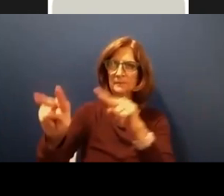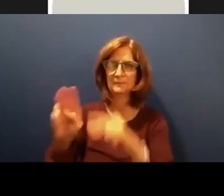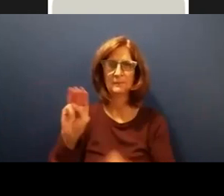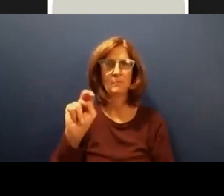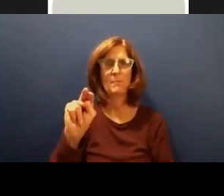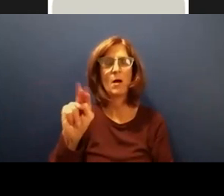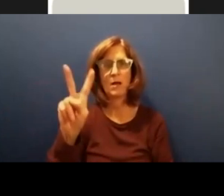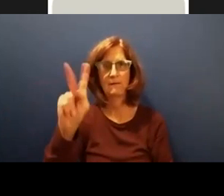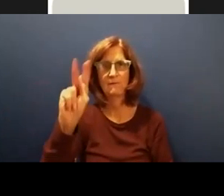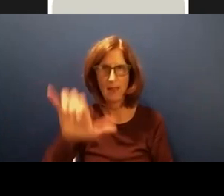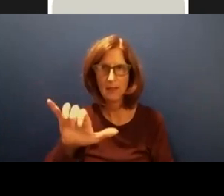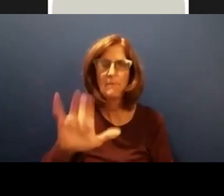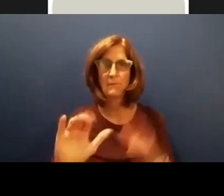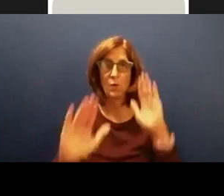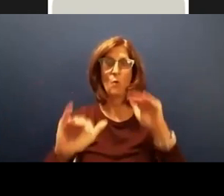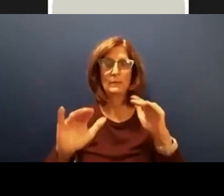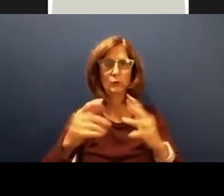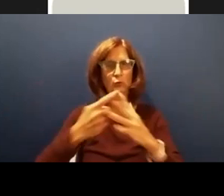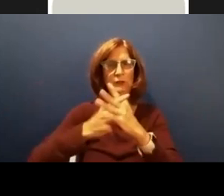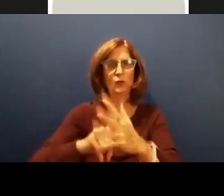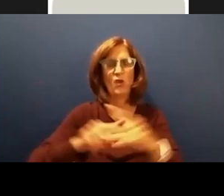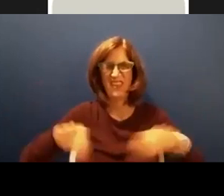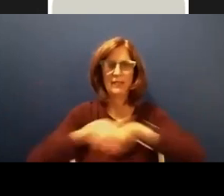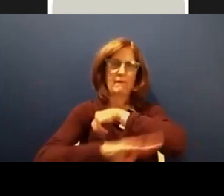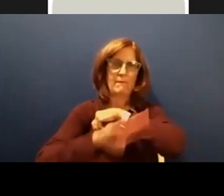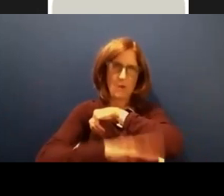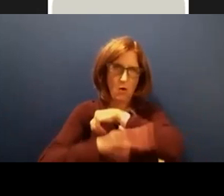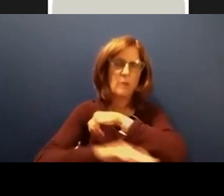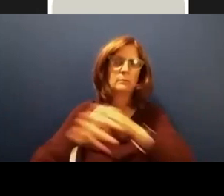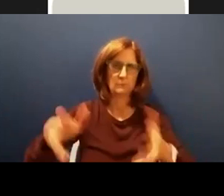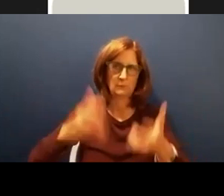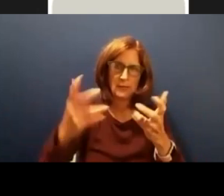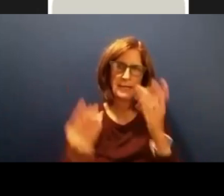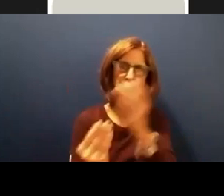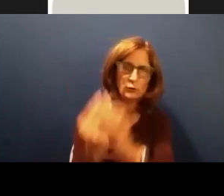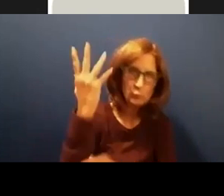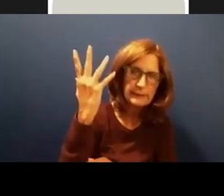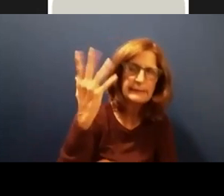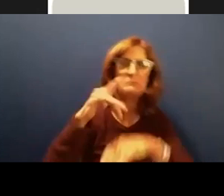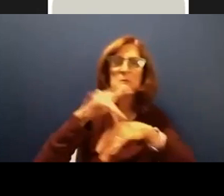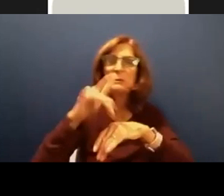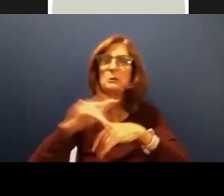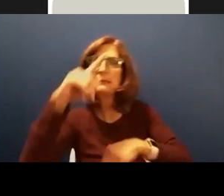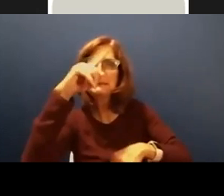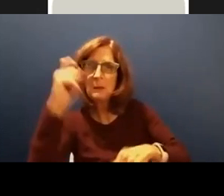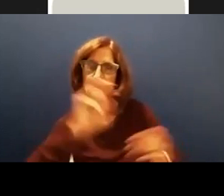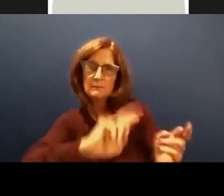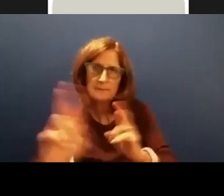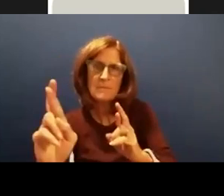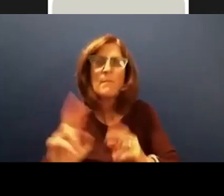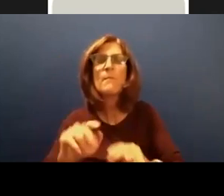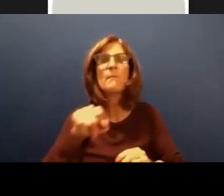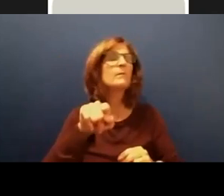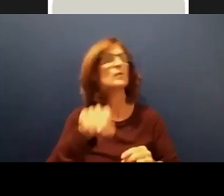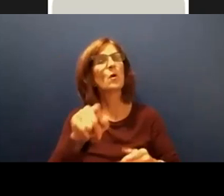start construction this fall and finish that out next spring and early summer. So we'll be doing general